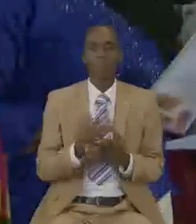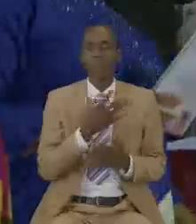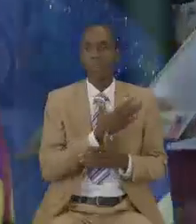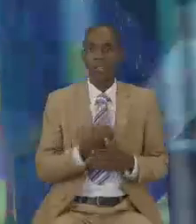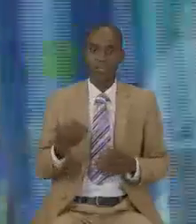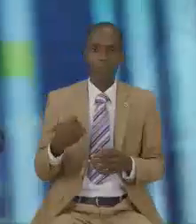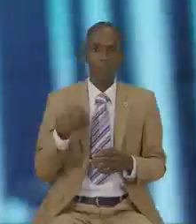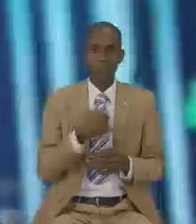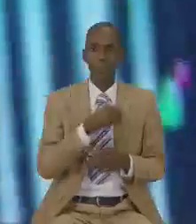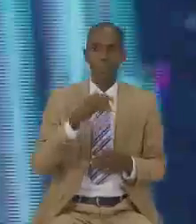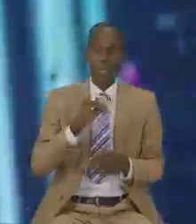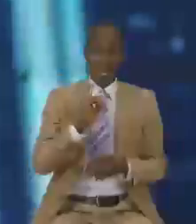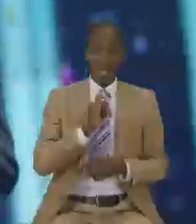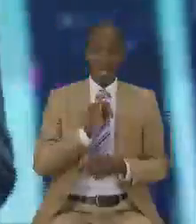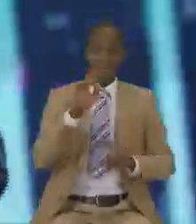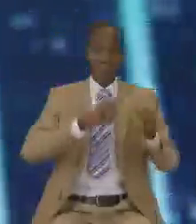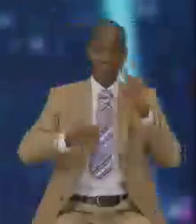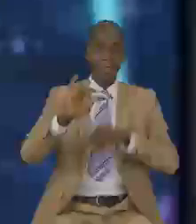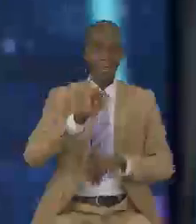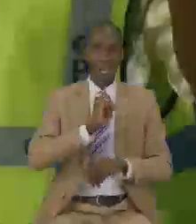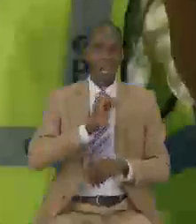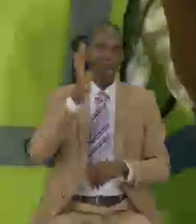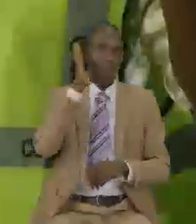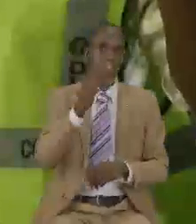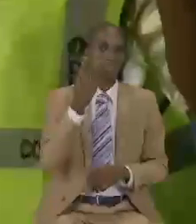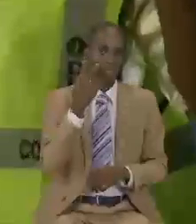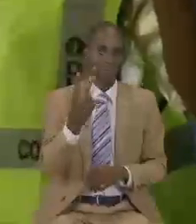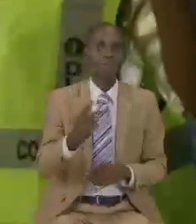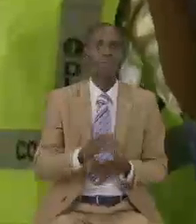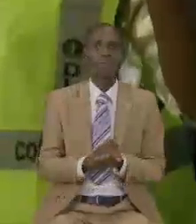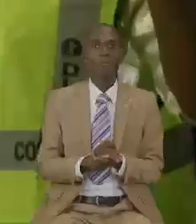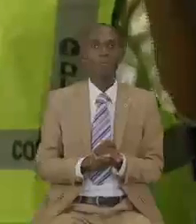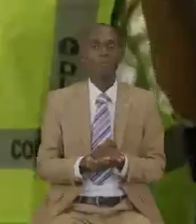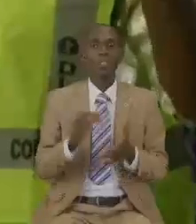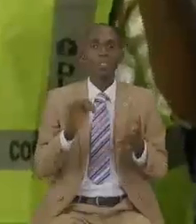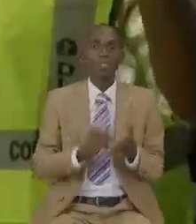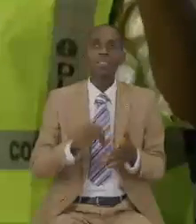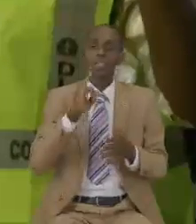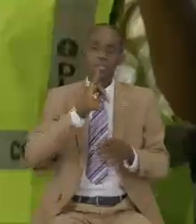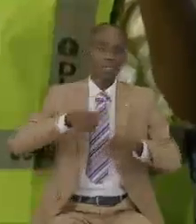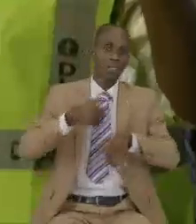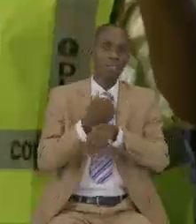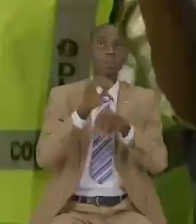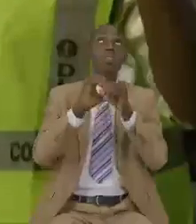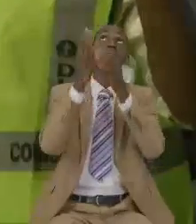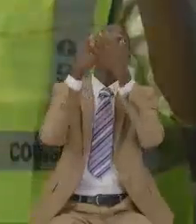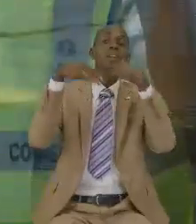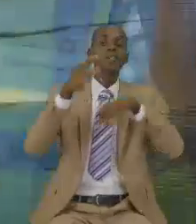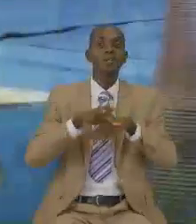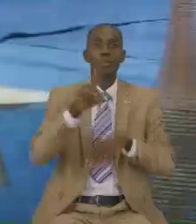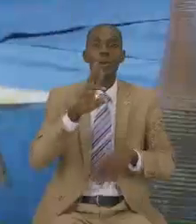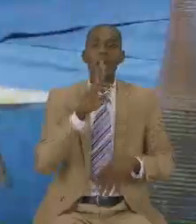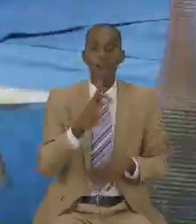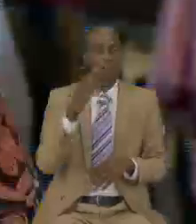receive. I will receive. It is confirmed in heaven. You are a candidate for miracle